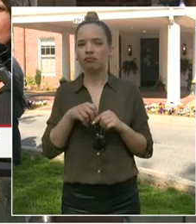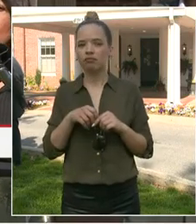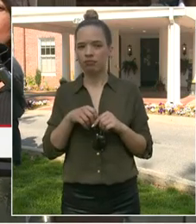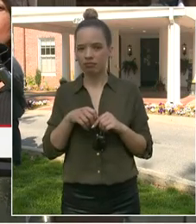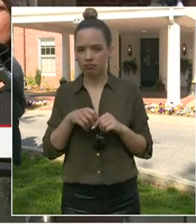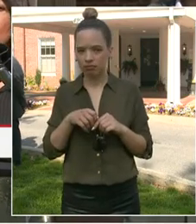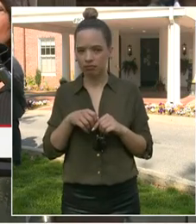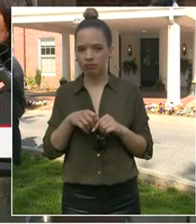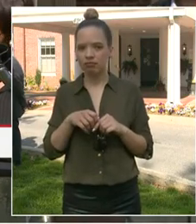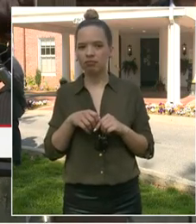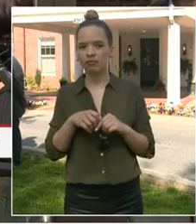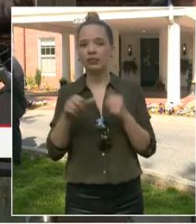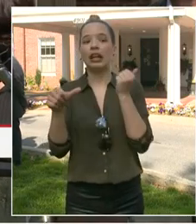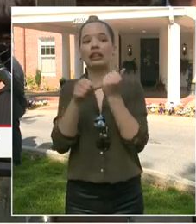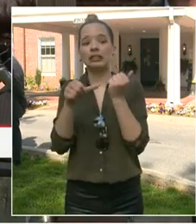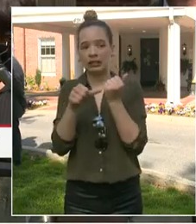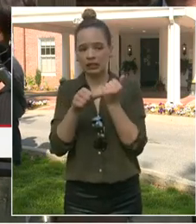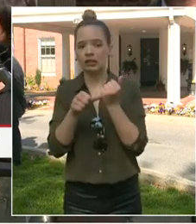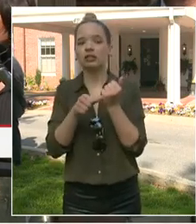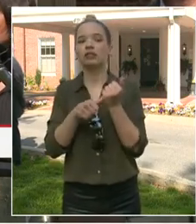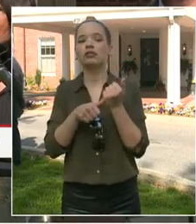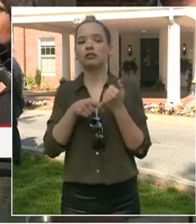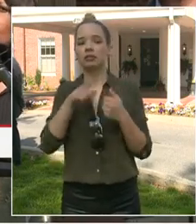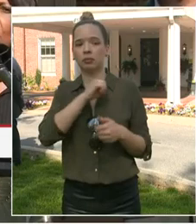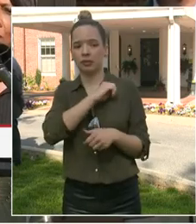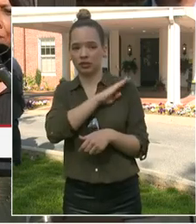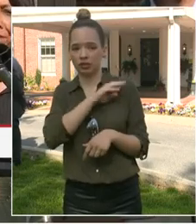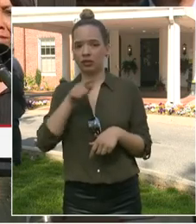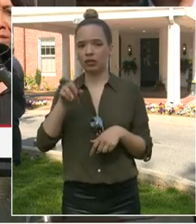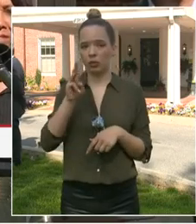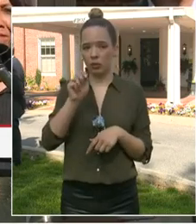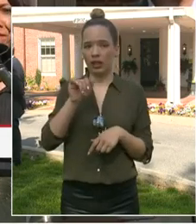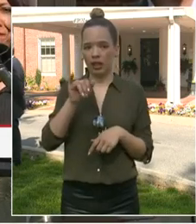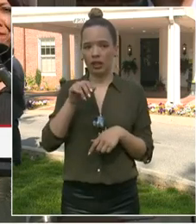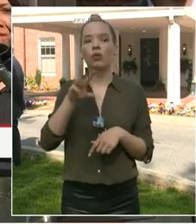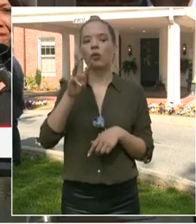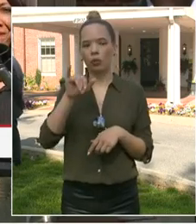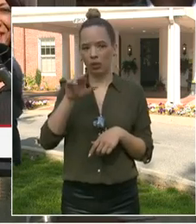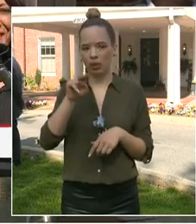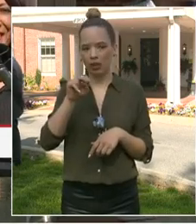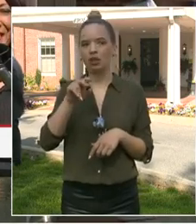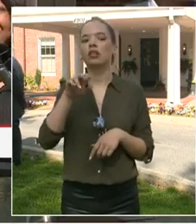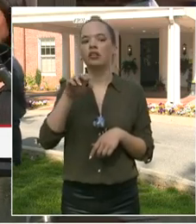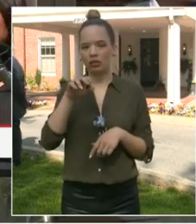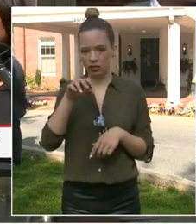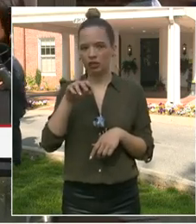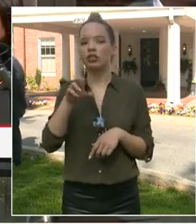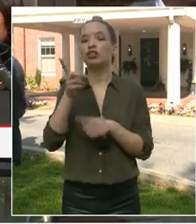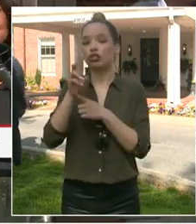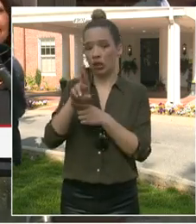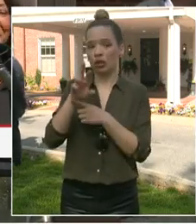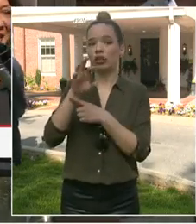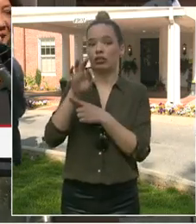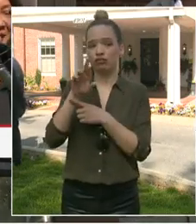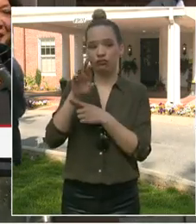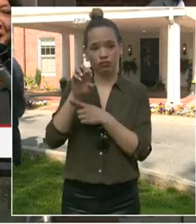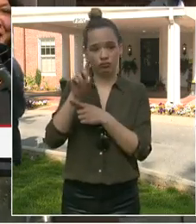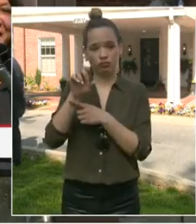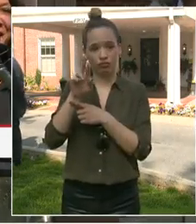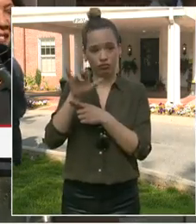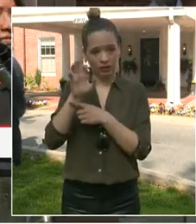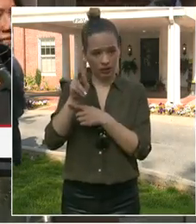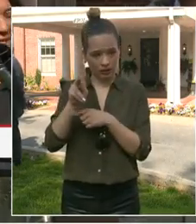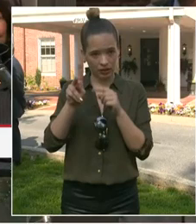Deputy Mayor Wayne Turnage, Dr. Barbara Bazron, who is behind me, and